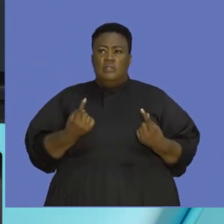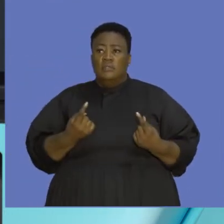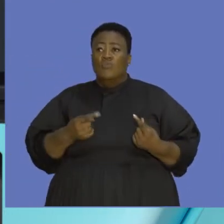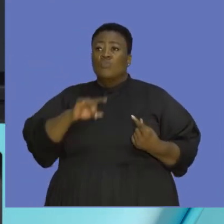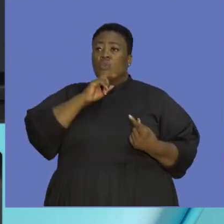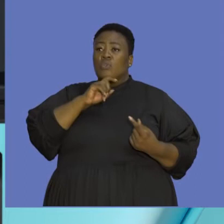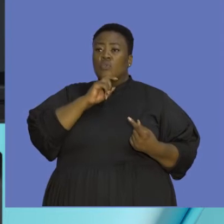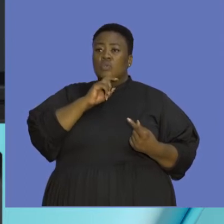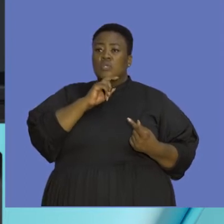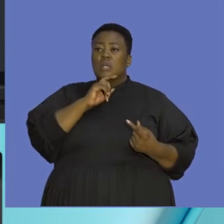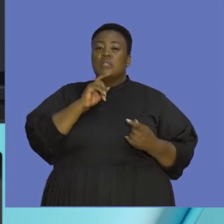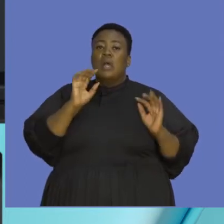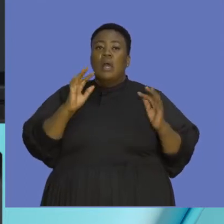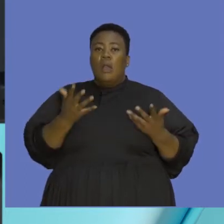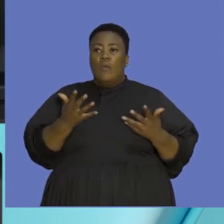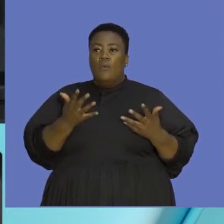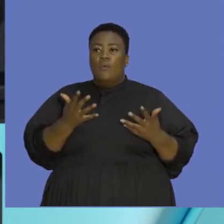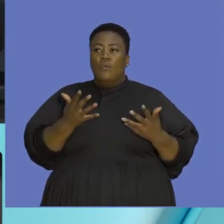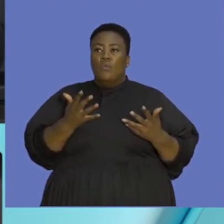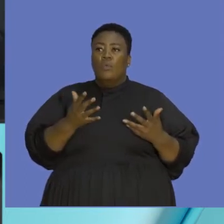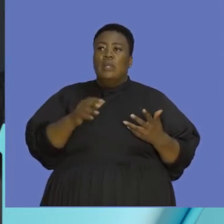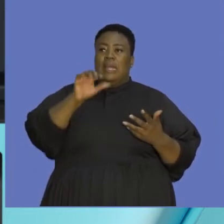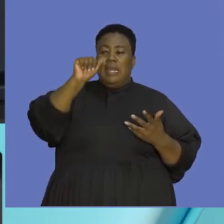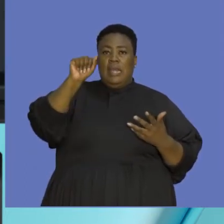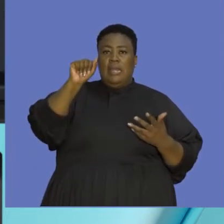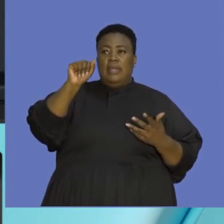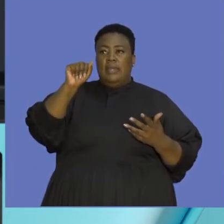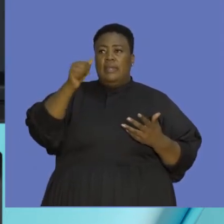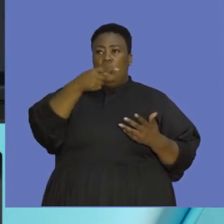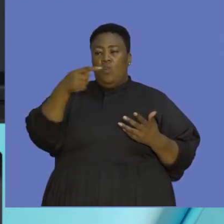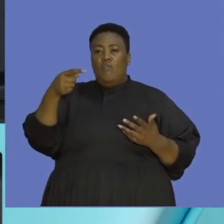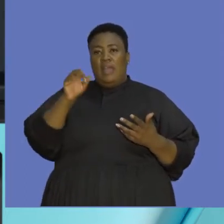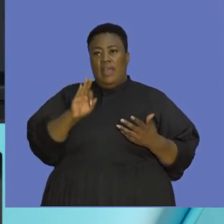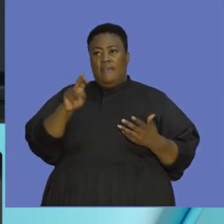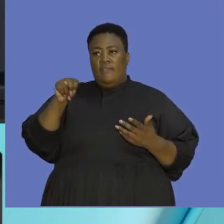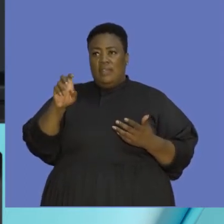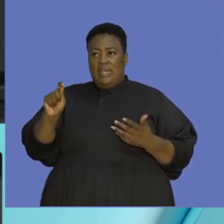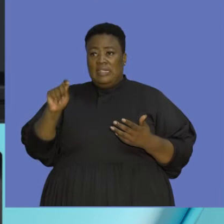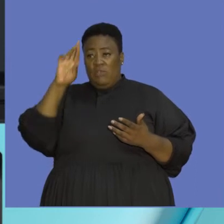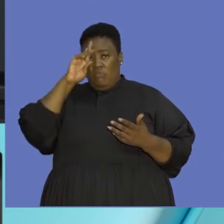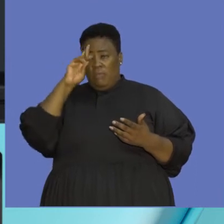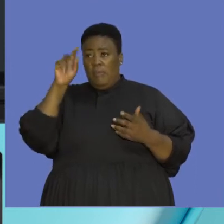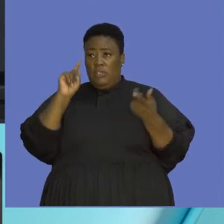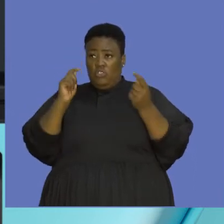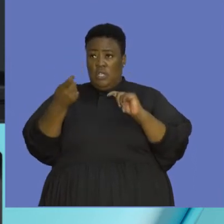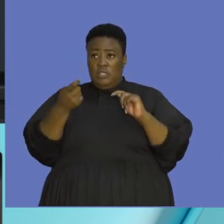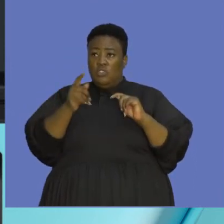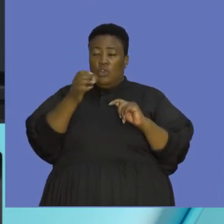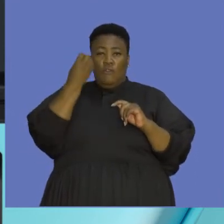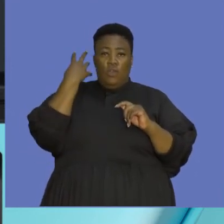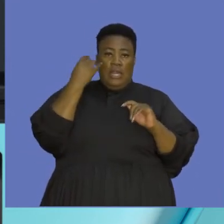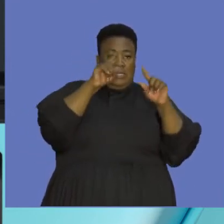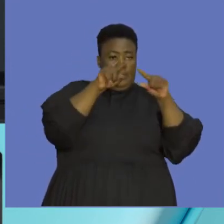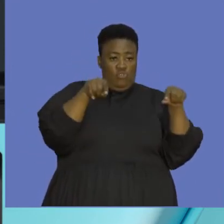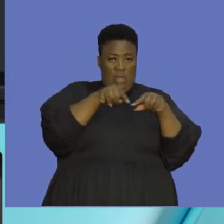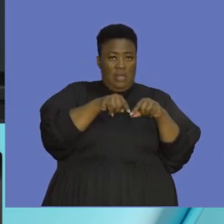y and x. We use them as we've labeled them a over f net, okay? And it's changing. Please don't forget the delta sign.